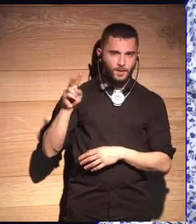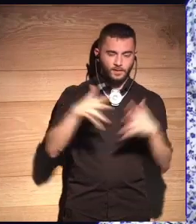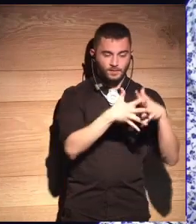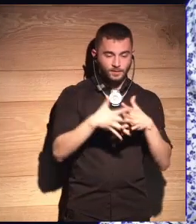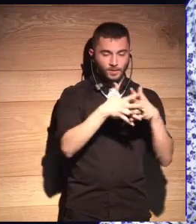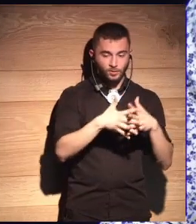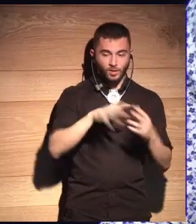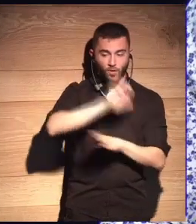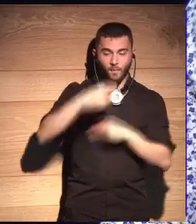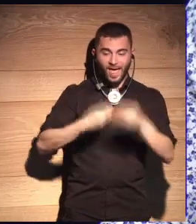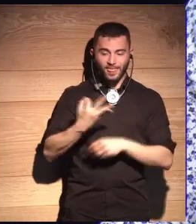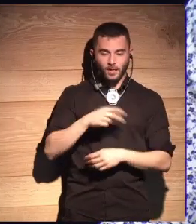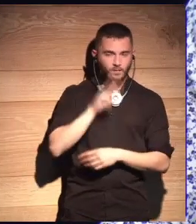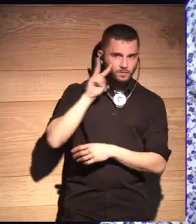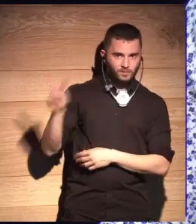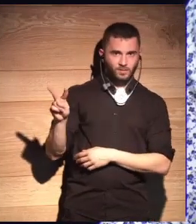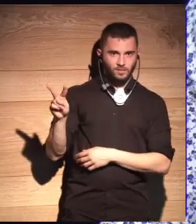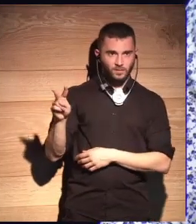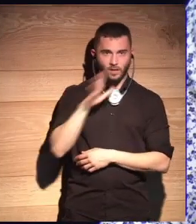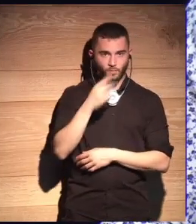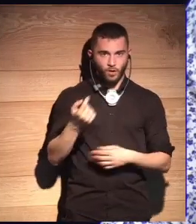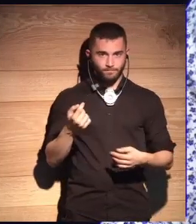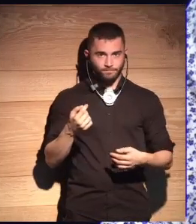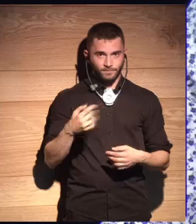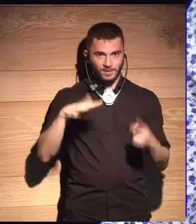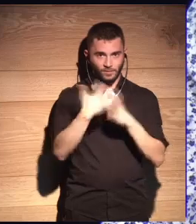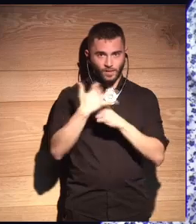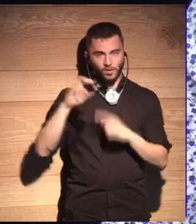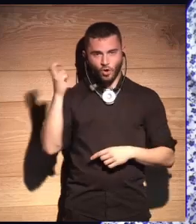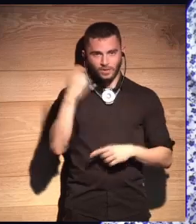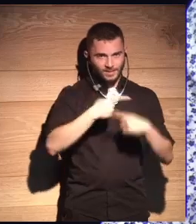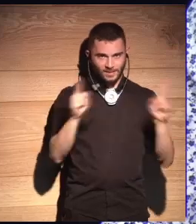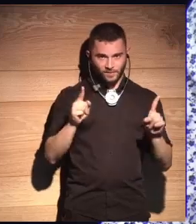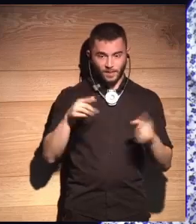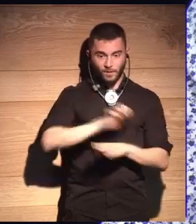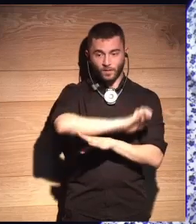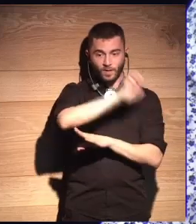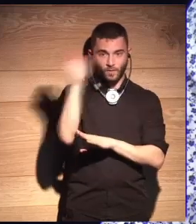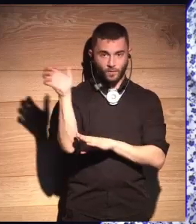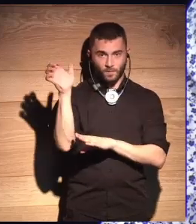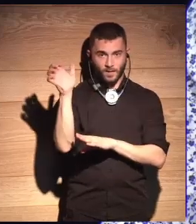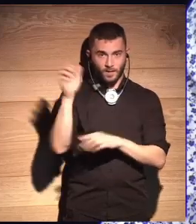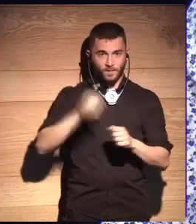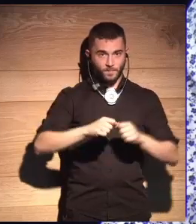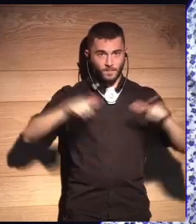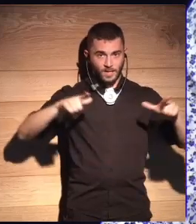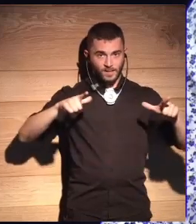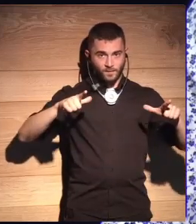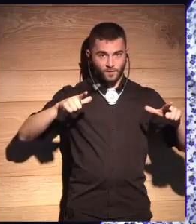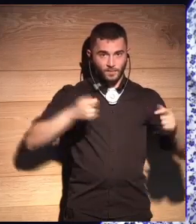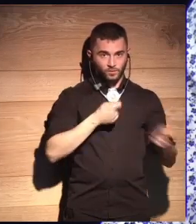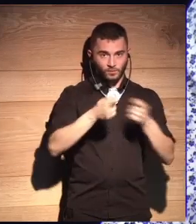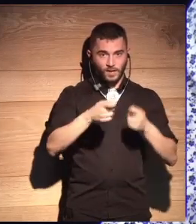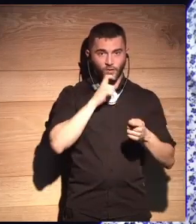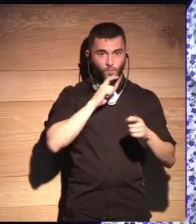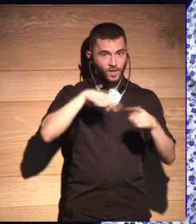US has an eye on what Europe is doing. And here I think Europe is going to lead the wave